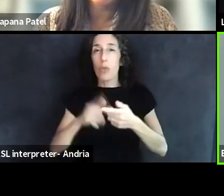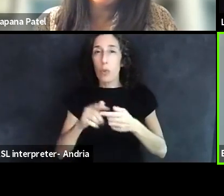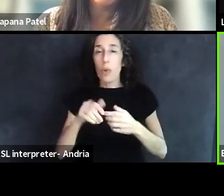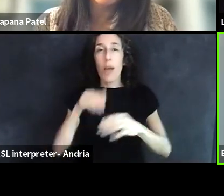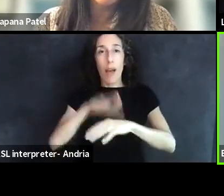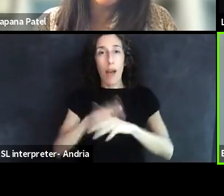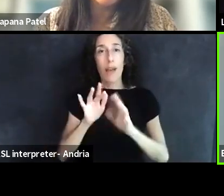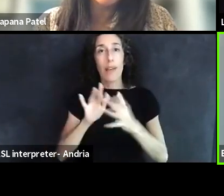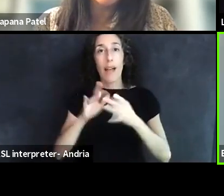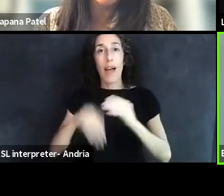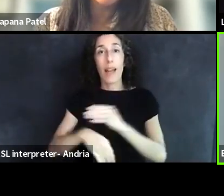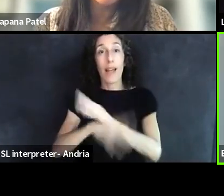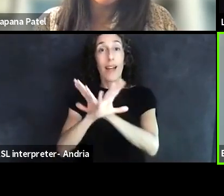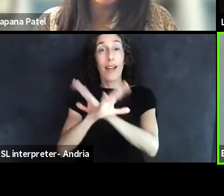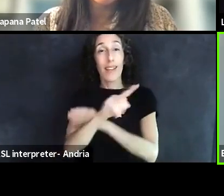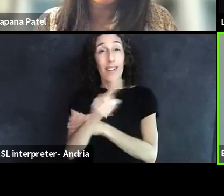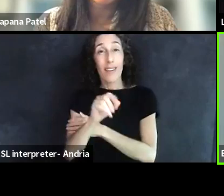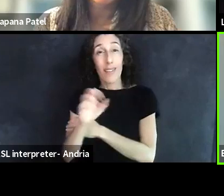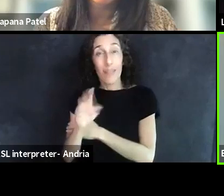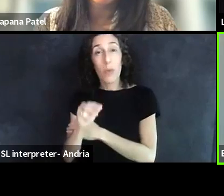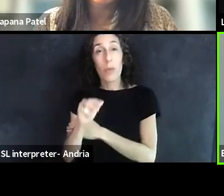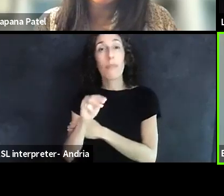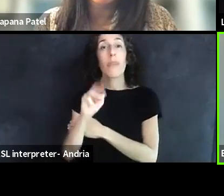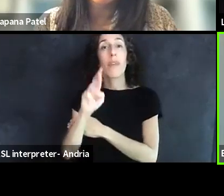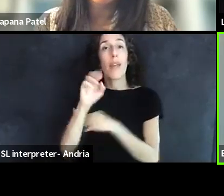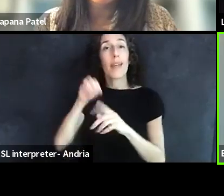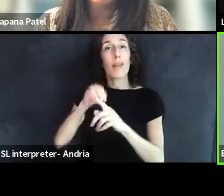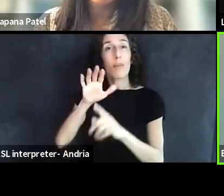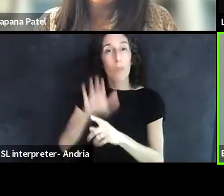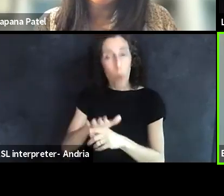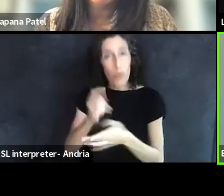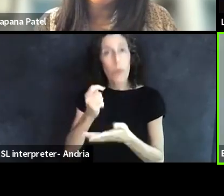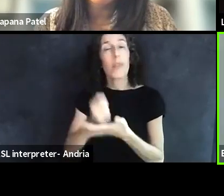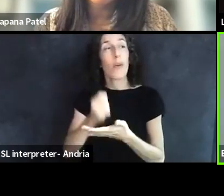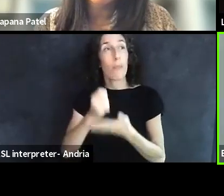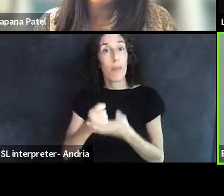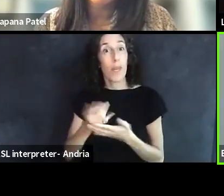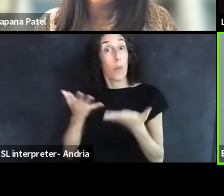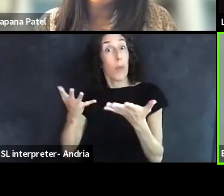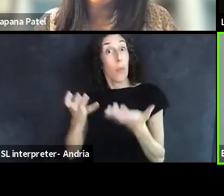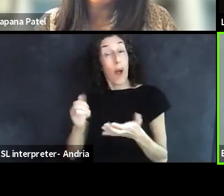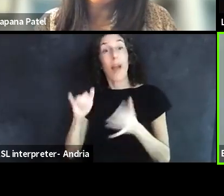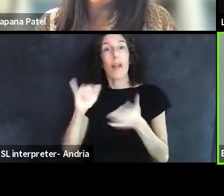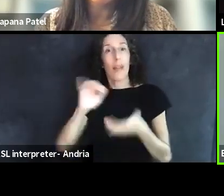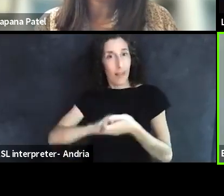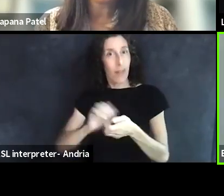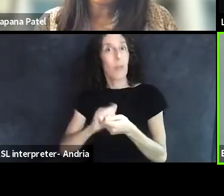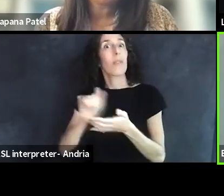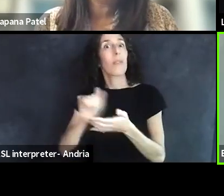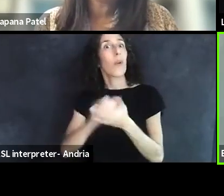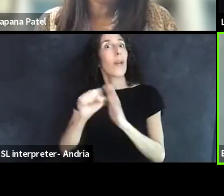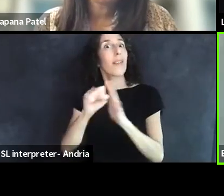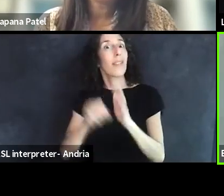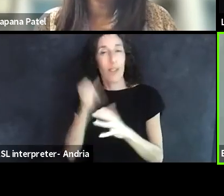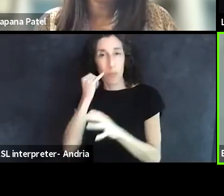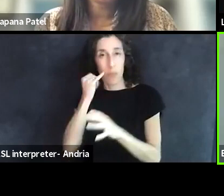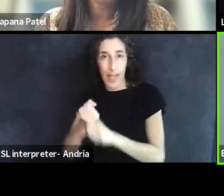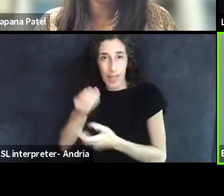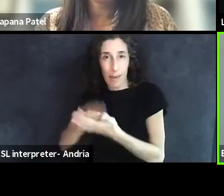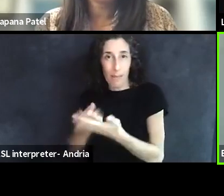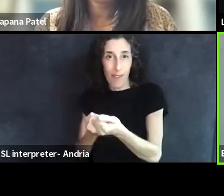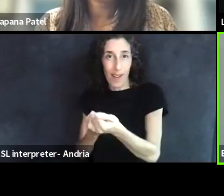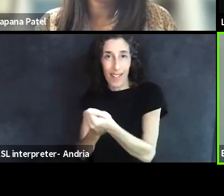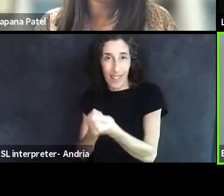give us the resources to do it. Because the other data that we have, which is from COVID, which is really great, is